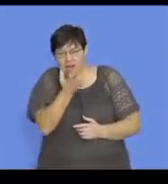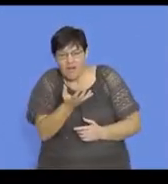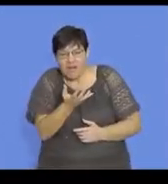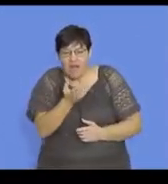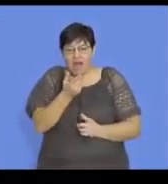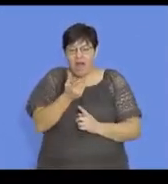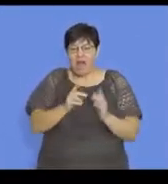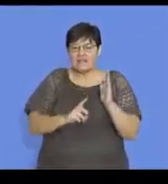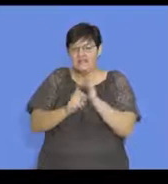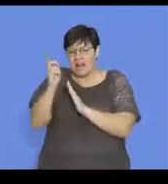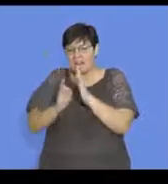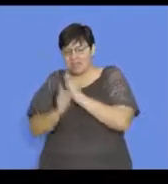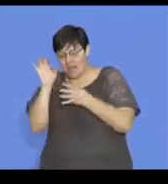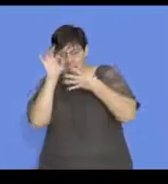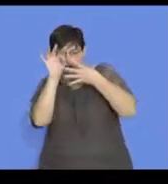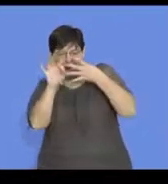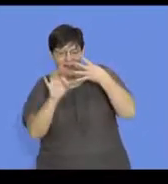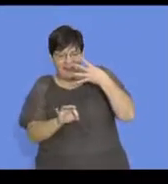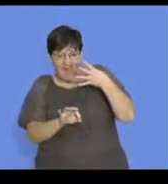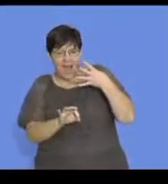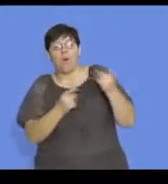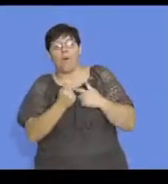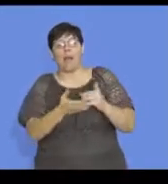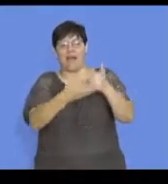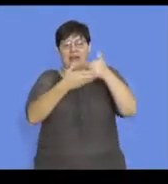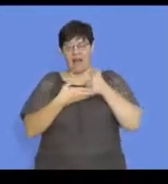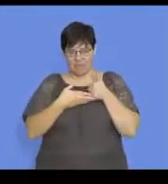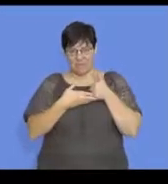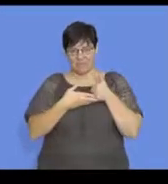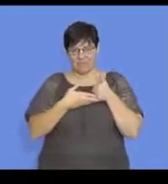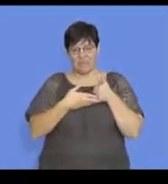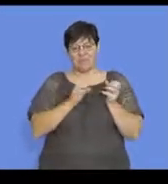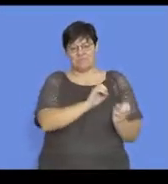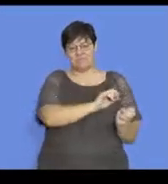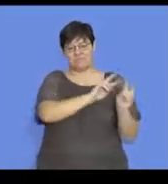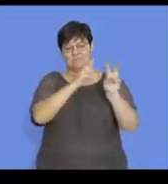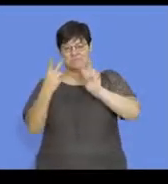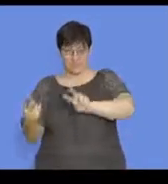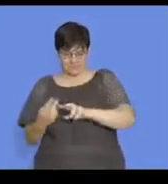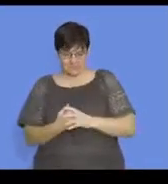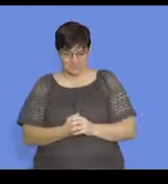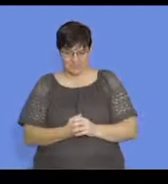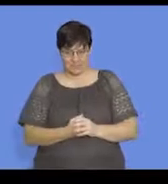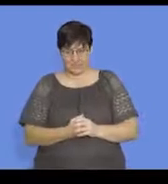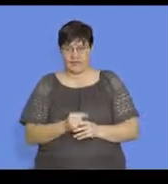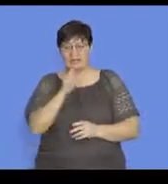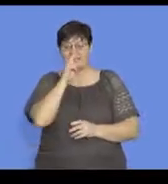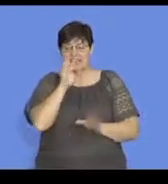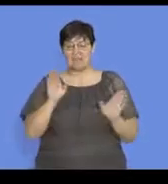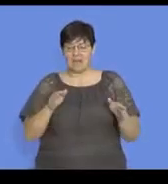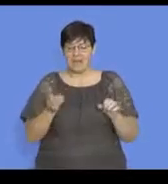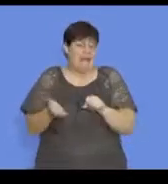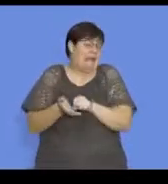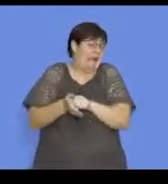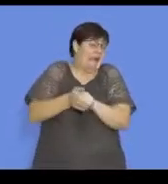these characteristics to help their pollinators on the way. Guys, so have a look here. Look at this bee. He's covered